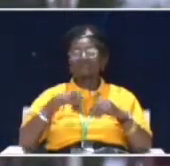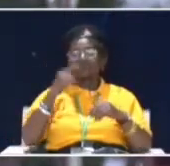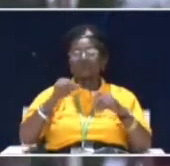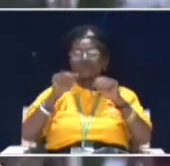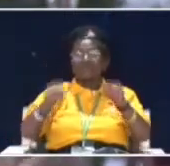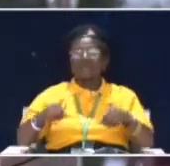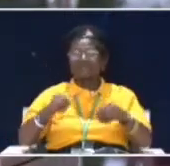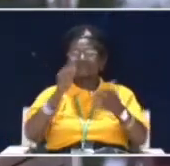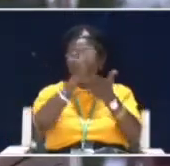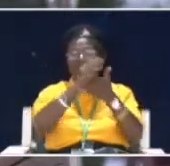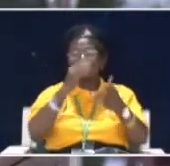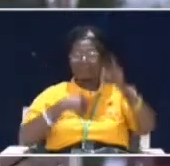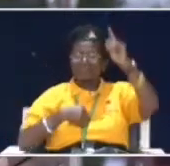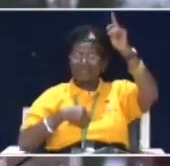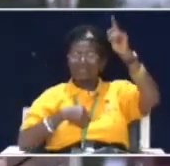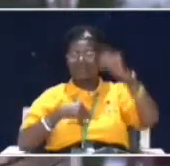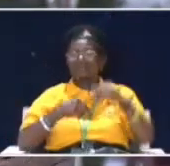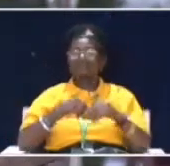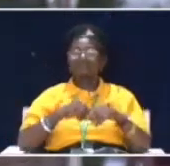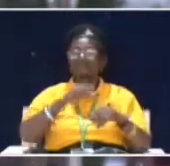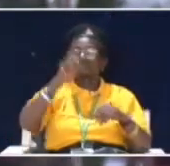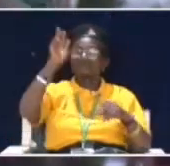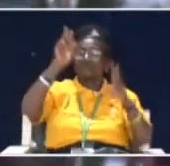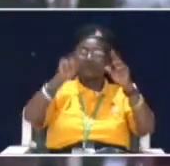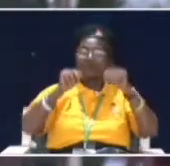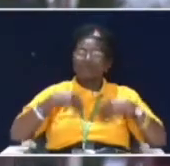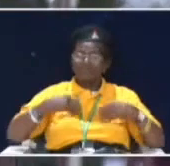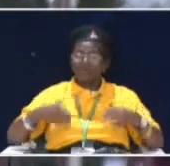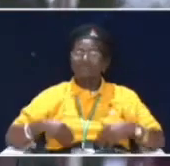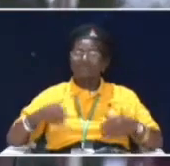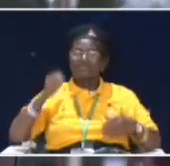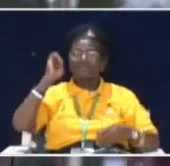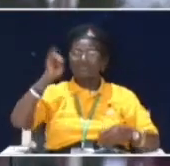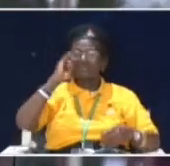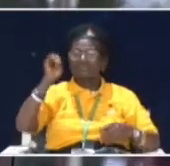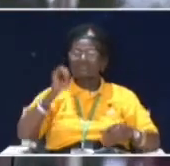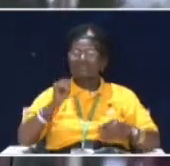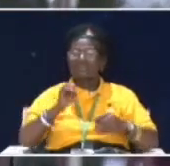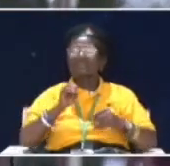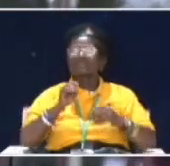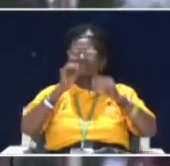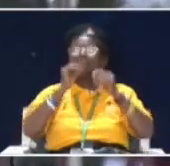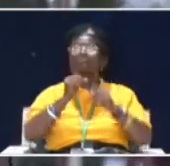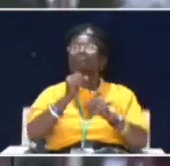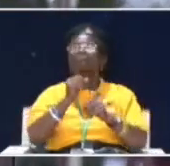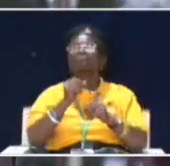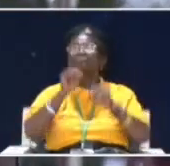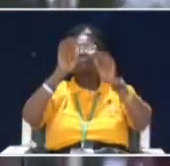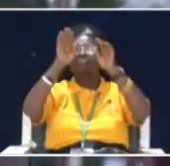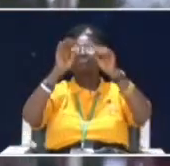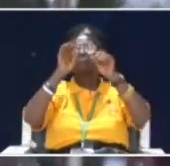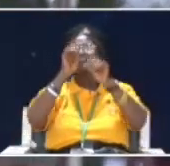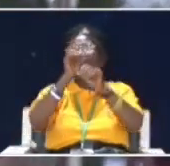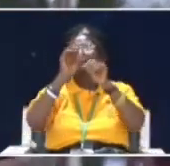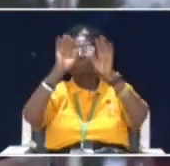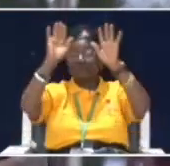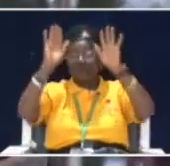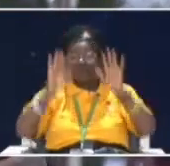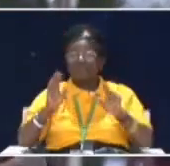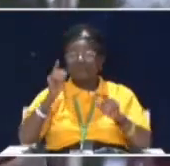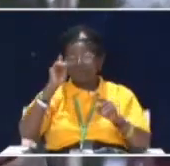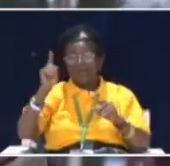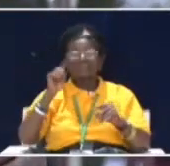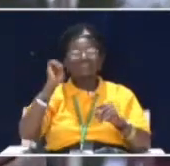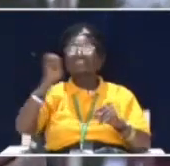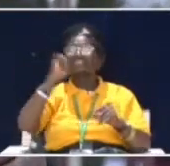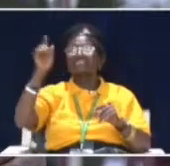stop me? Ta ni o le da mi duro? Is the sovereign one, is the original majesty. O ni